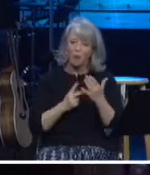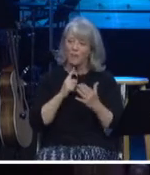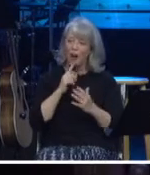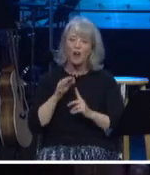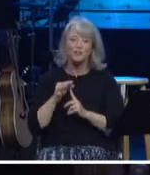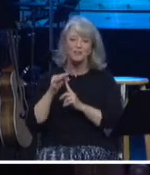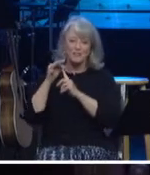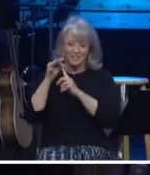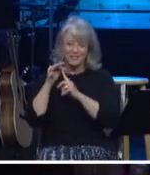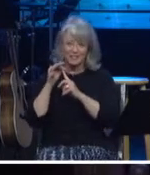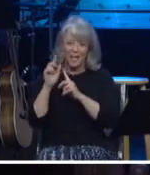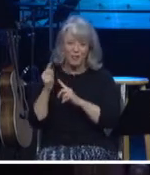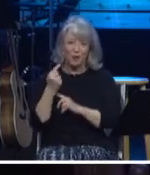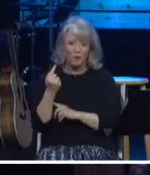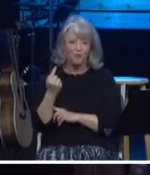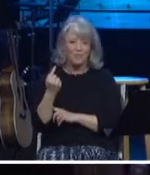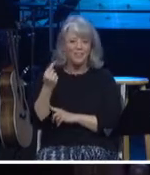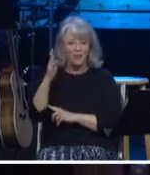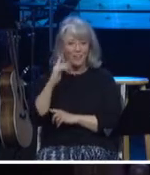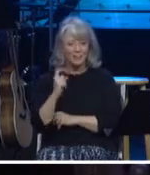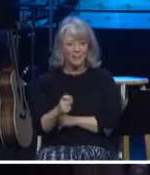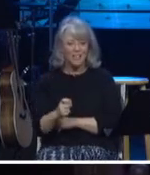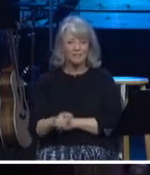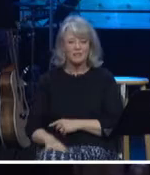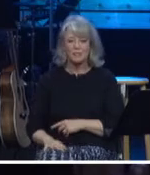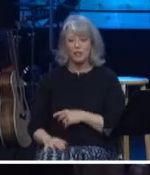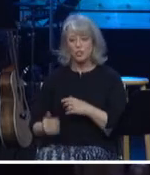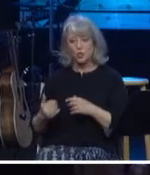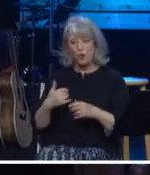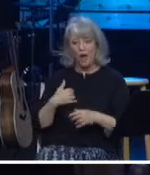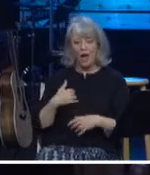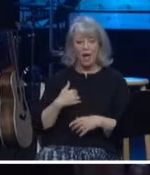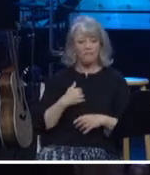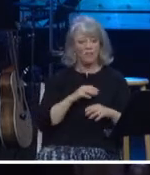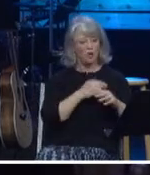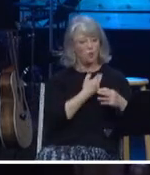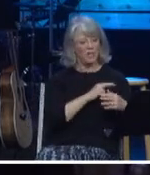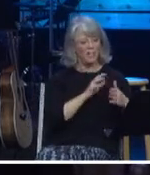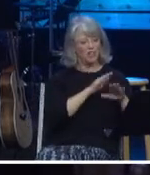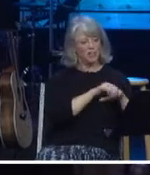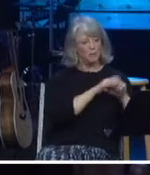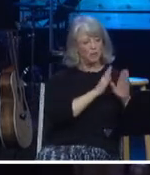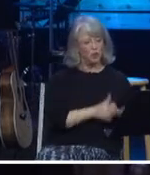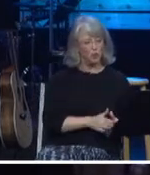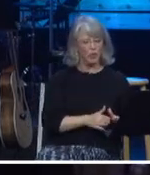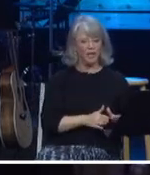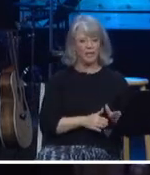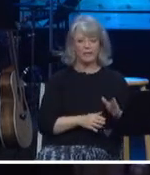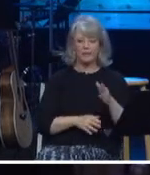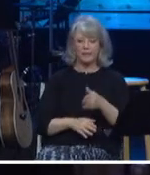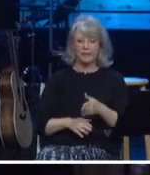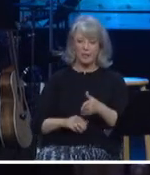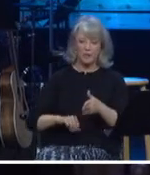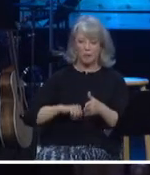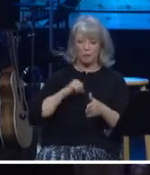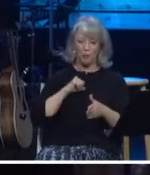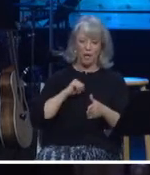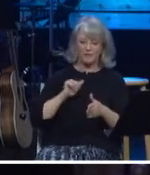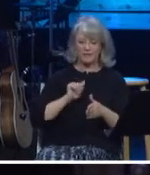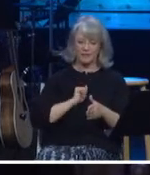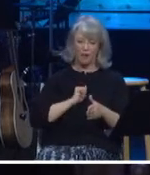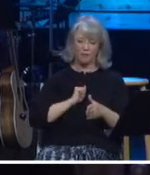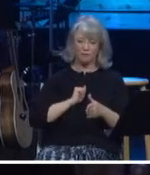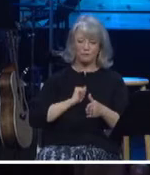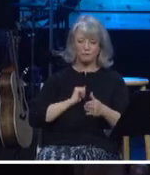On one side, the religious hypocrites. On one side, there's the proud, self-exalting,